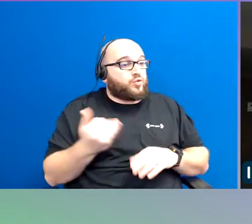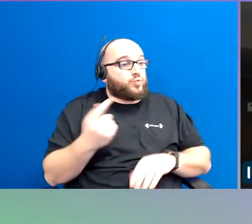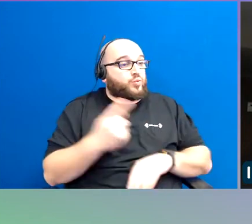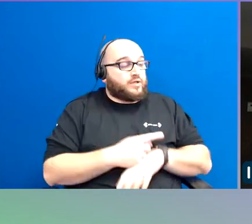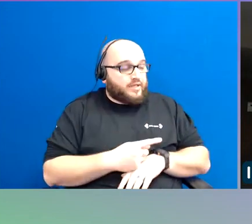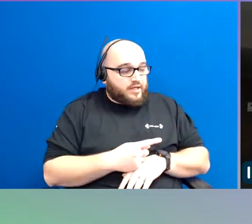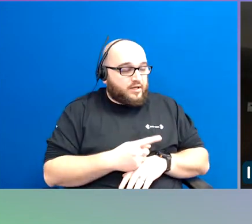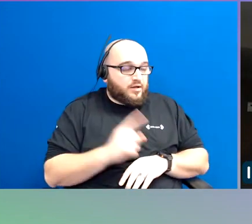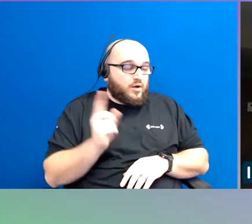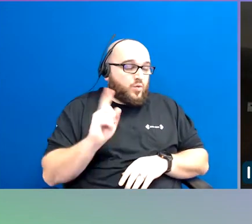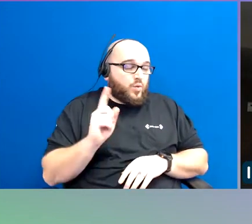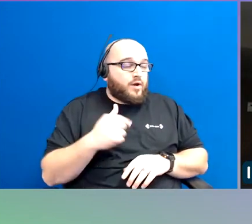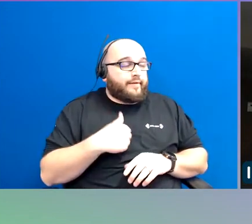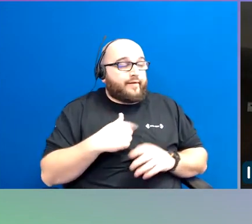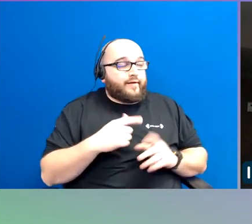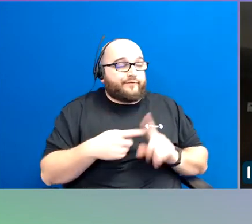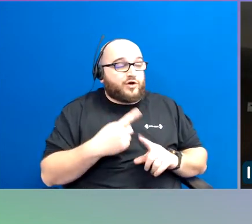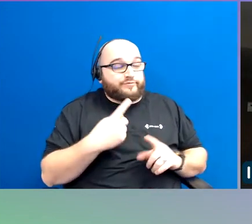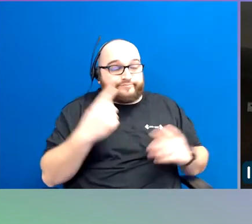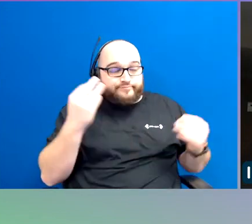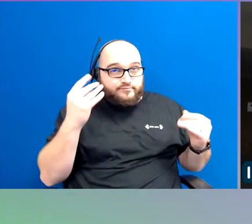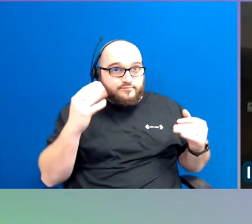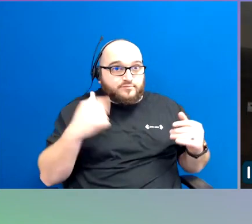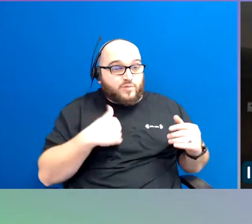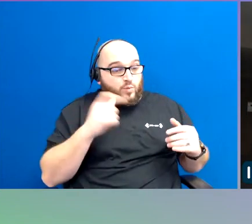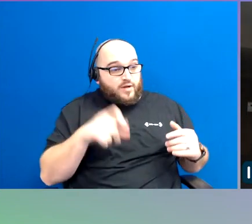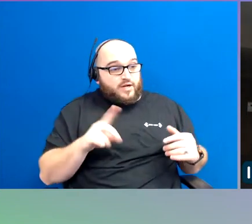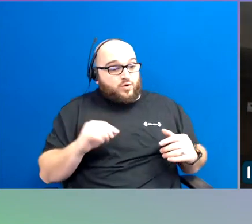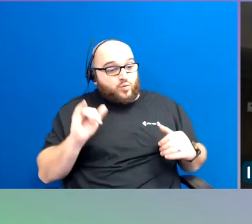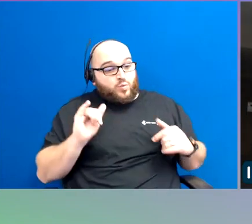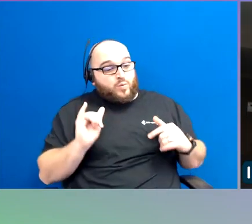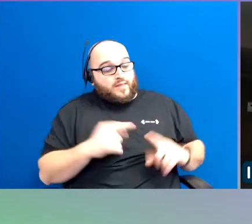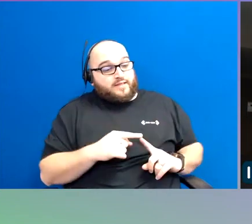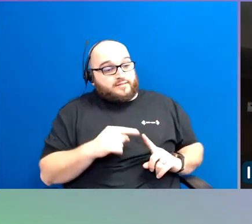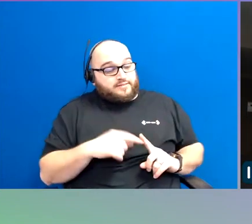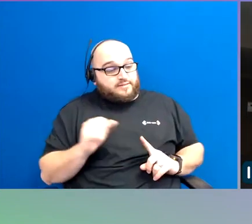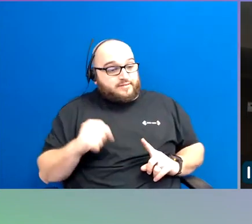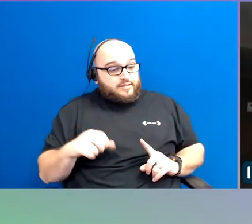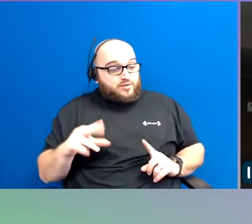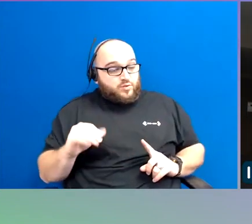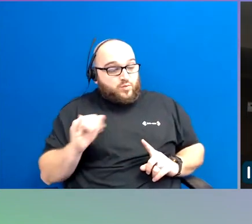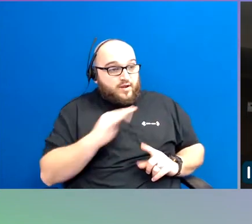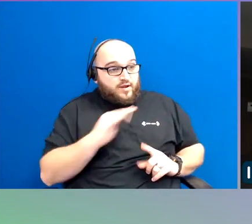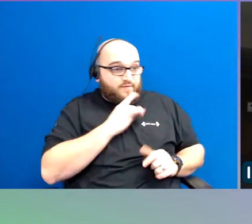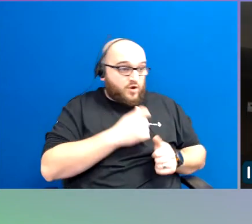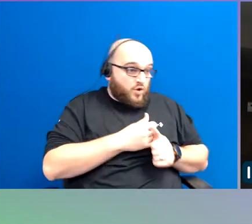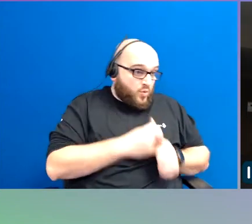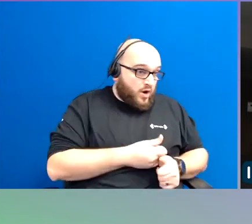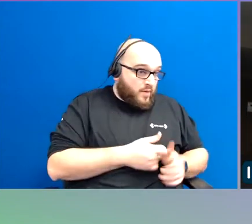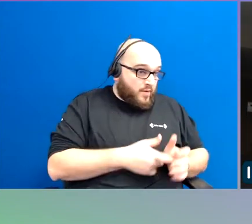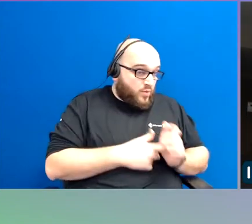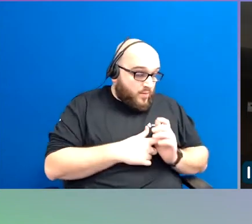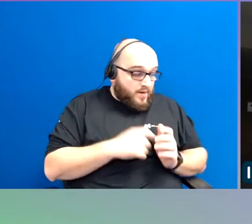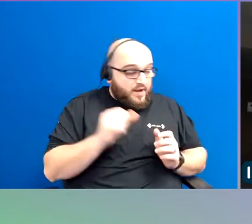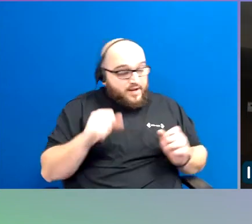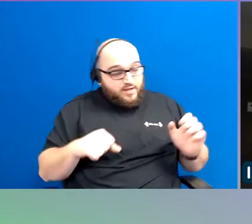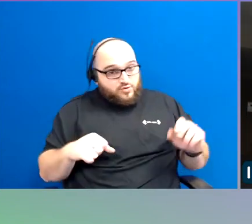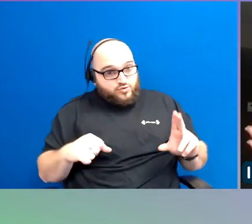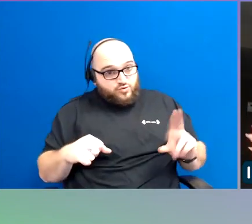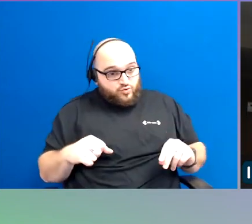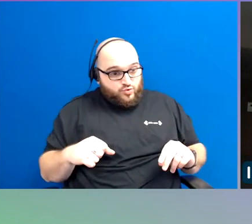where at first it was, okay, do we need to do this? Yes or no? Is this a compliance requirement? Yes or no? To